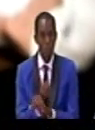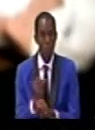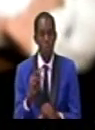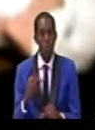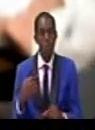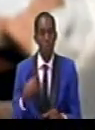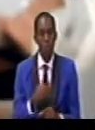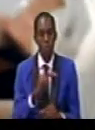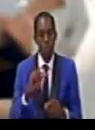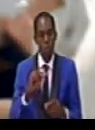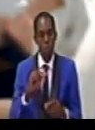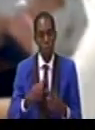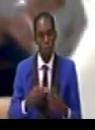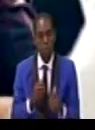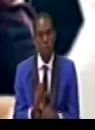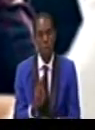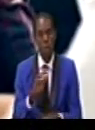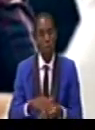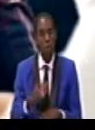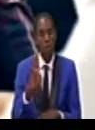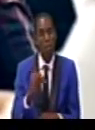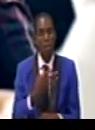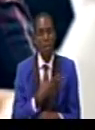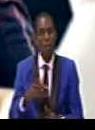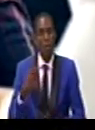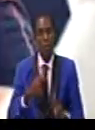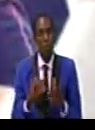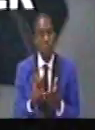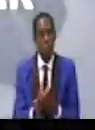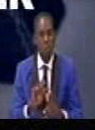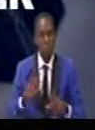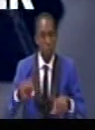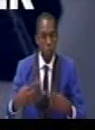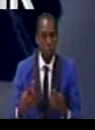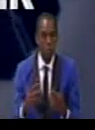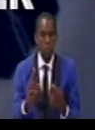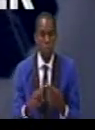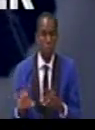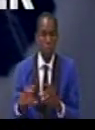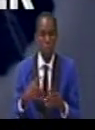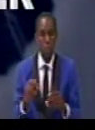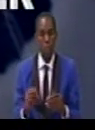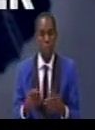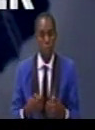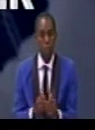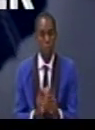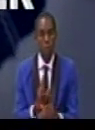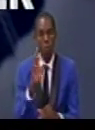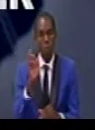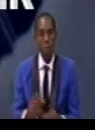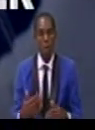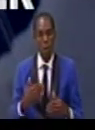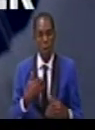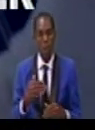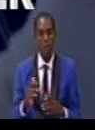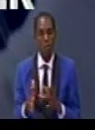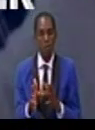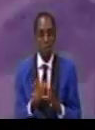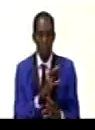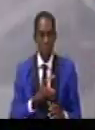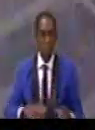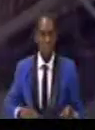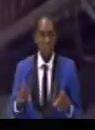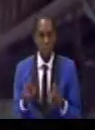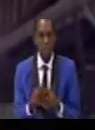the people that get involved in the follow-up must have Christ-like Christian conduct and character. Number